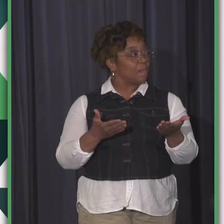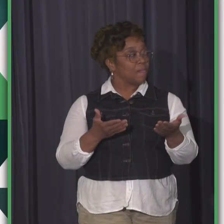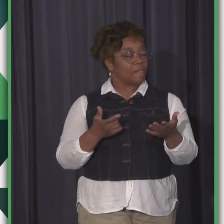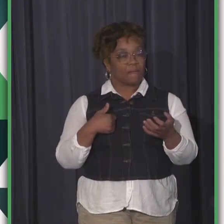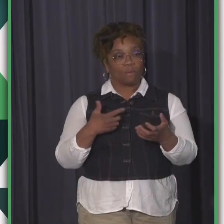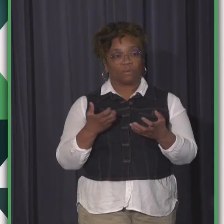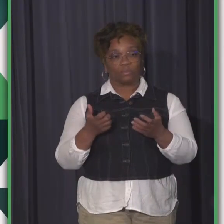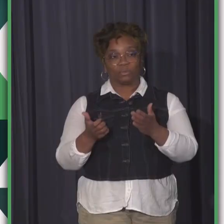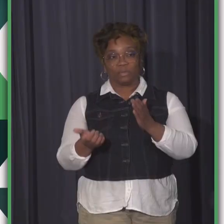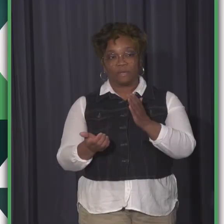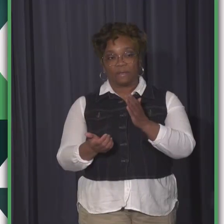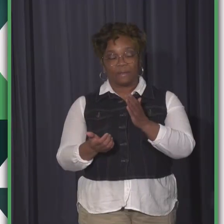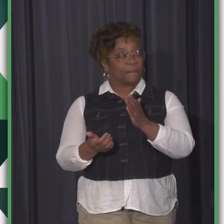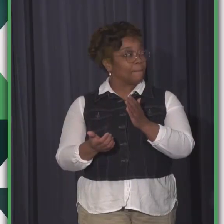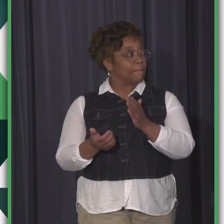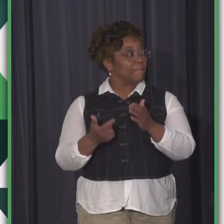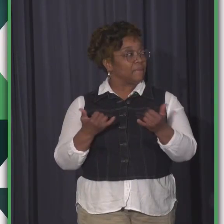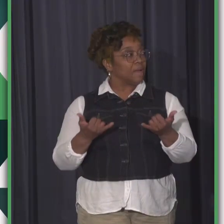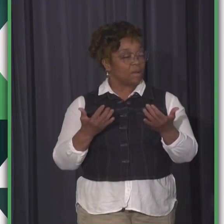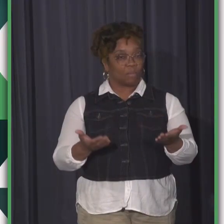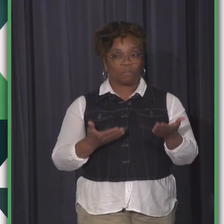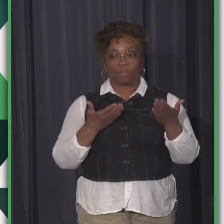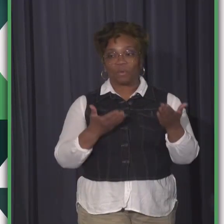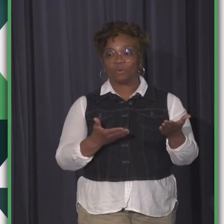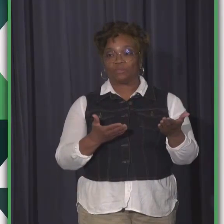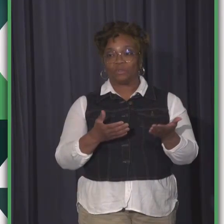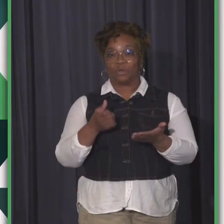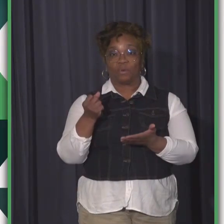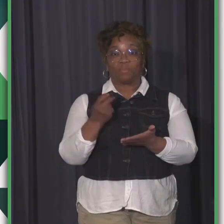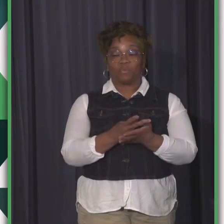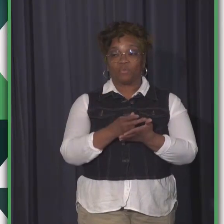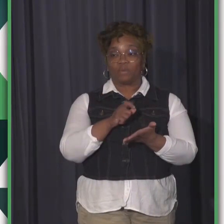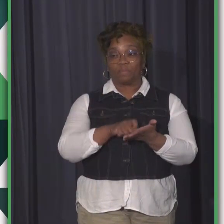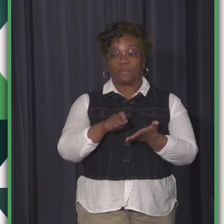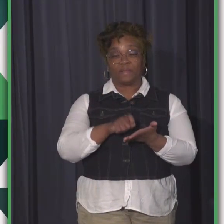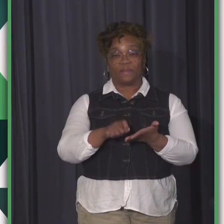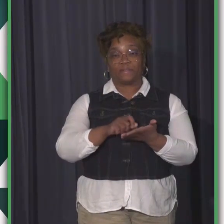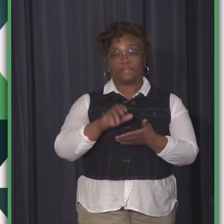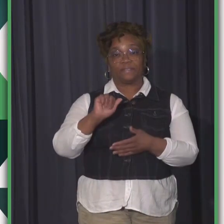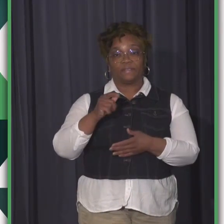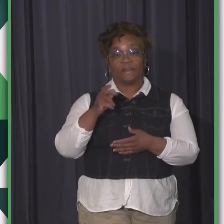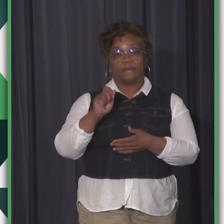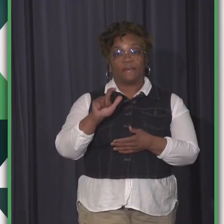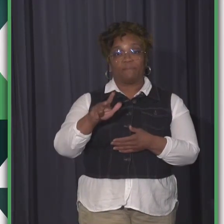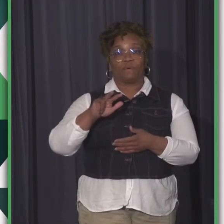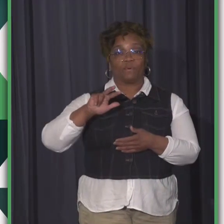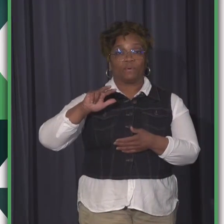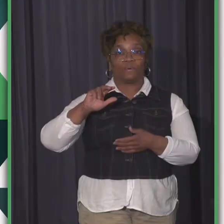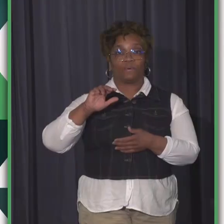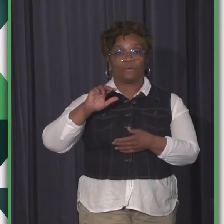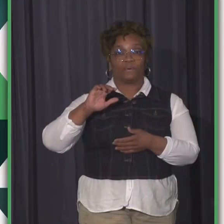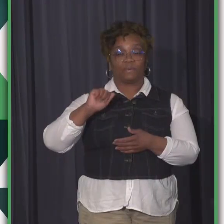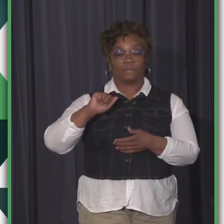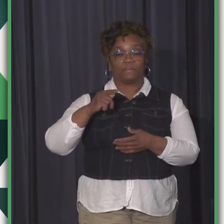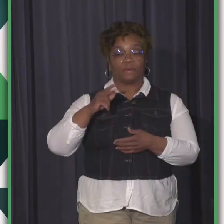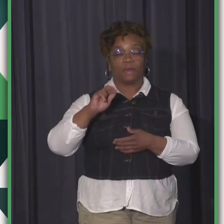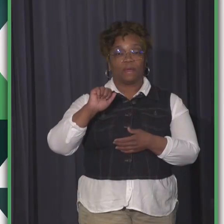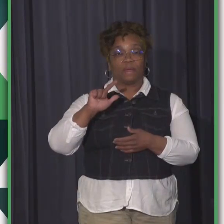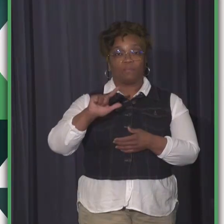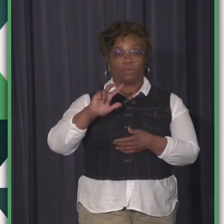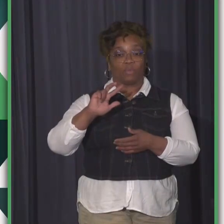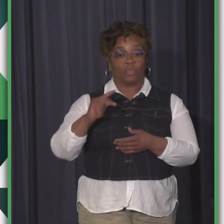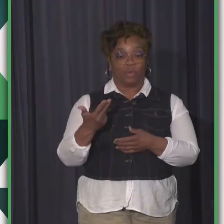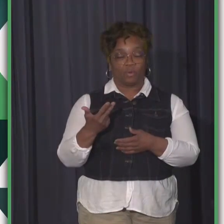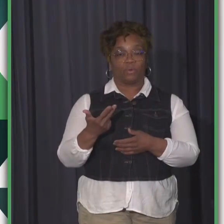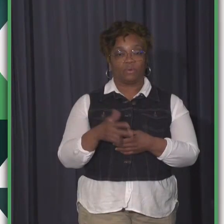April. agenda. I entertain a motion for the approval of the minutes for April the 3rd, 2025. So